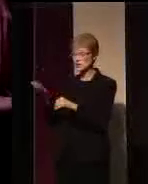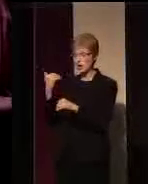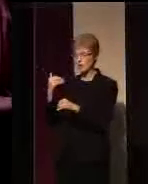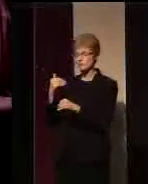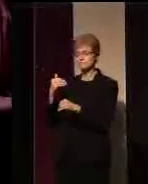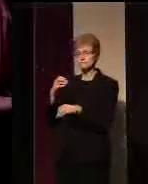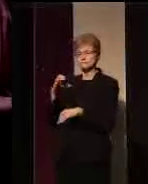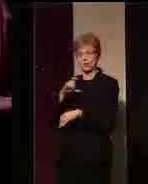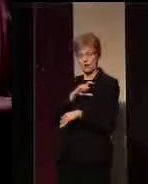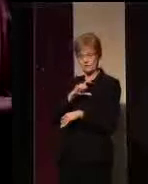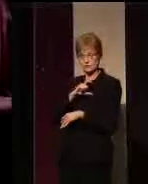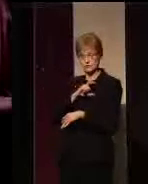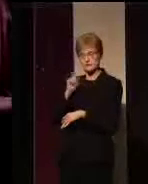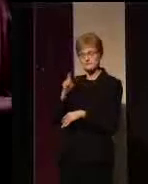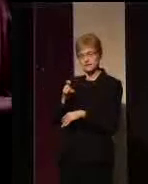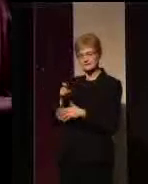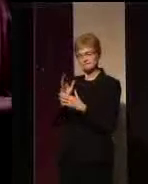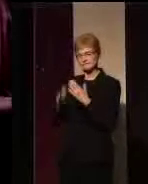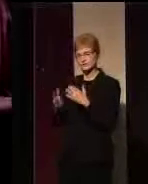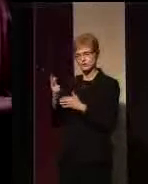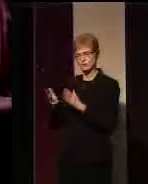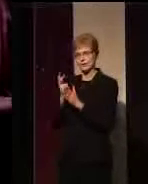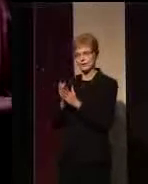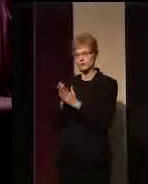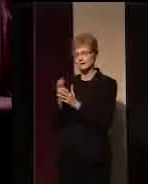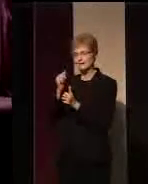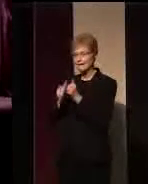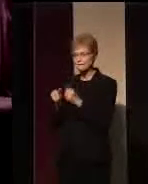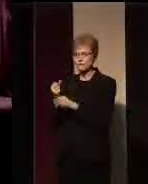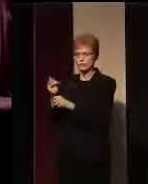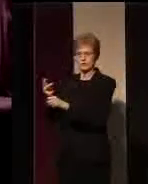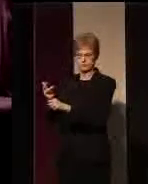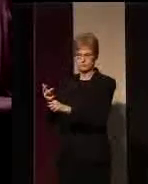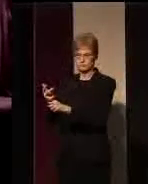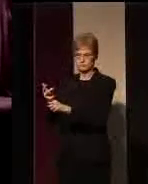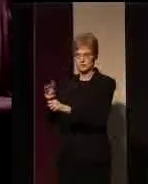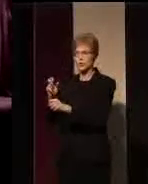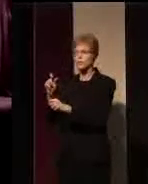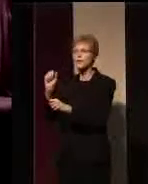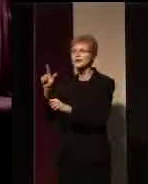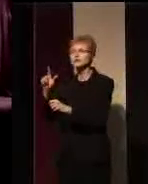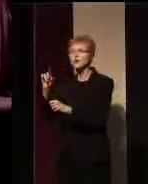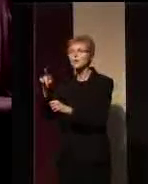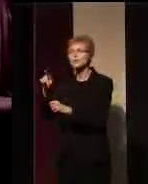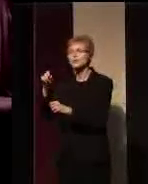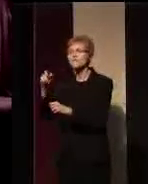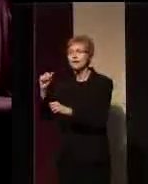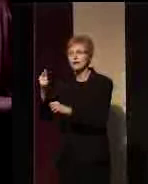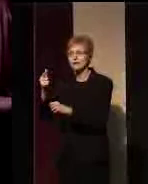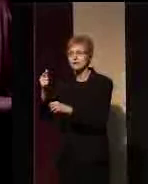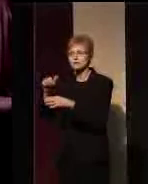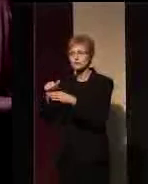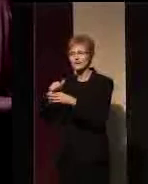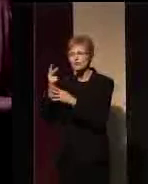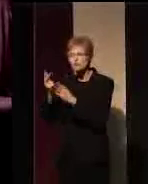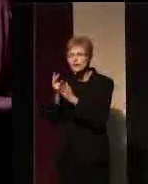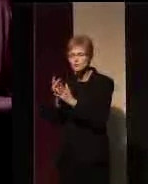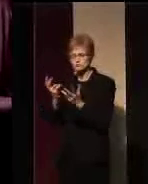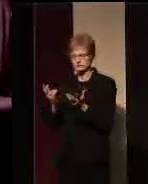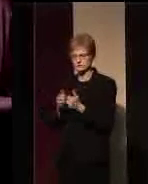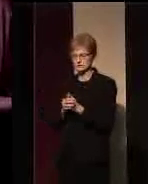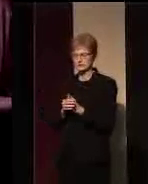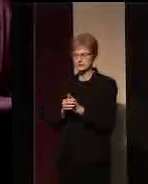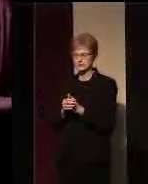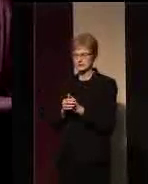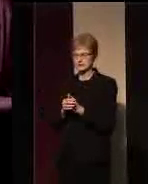officers are required to complete 3 hours every 3 years of racial profiling training. Hmm. Coming in